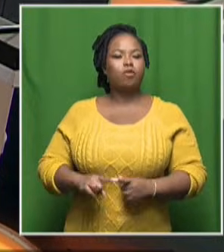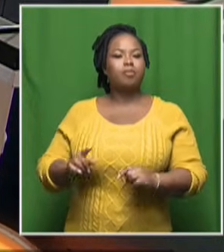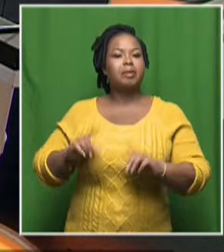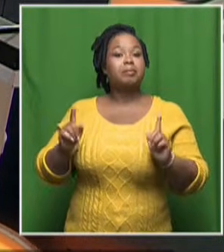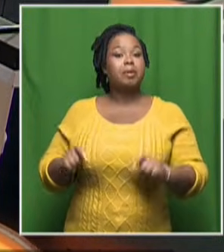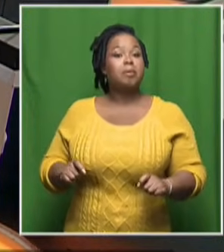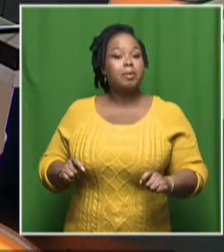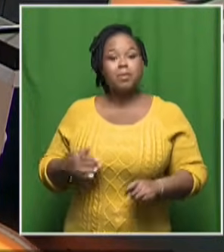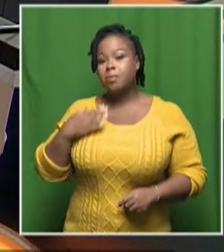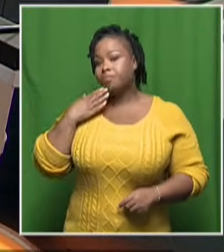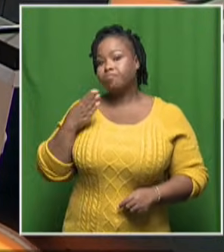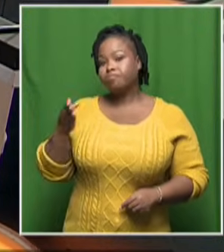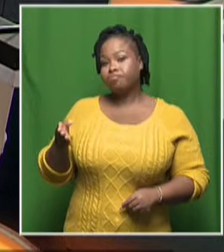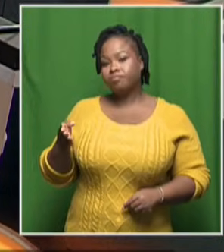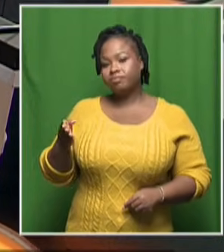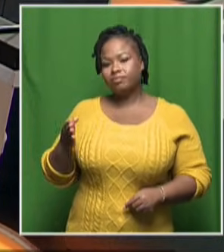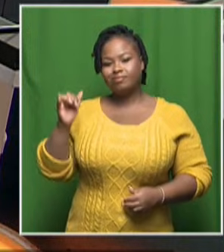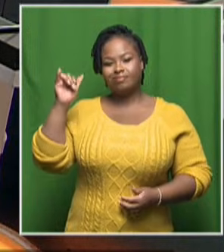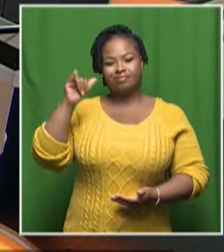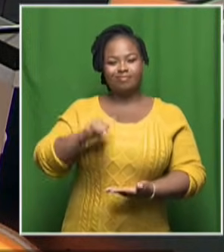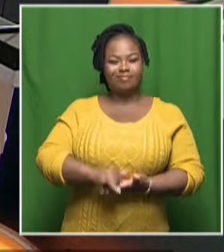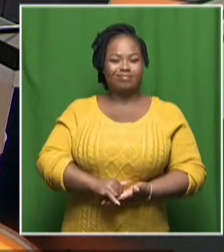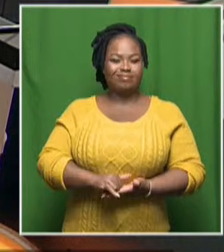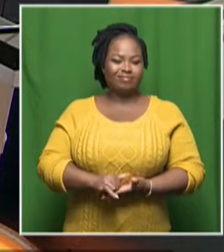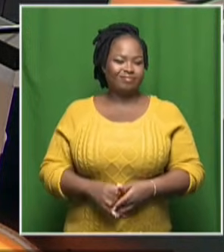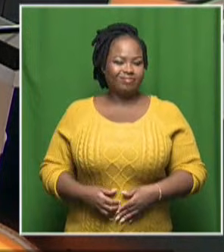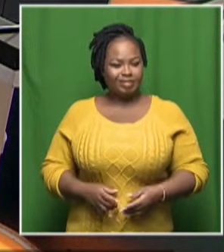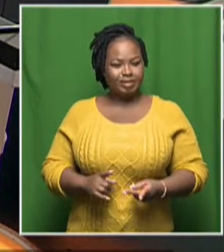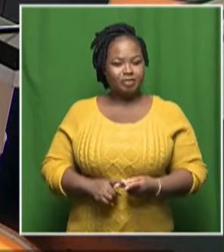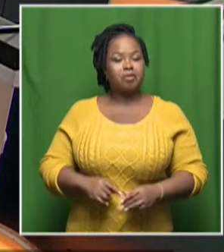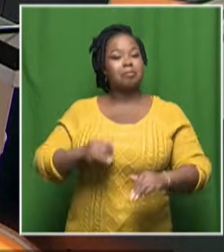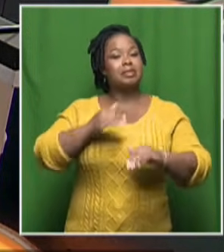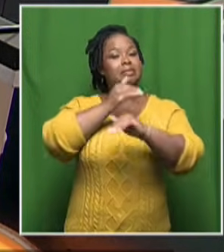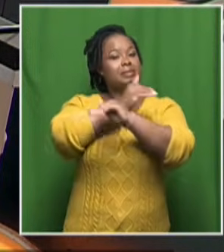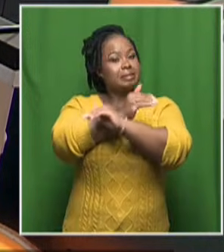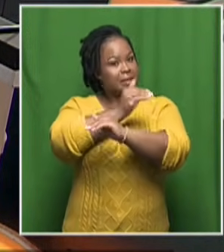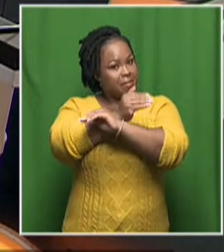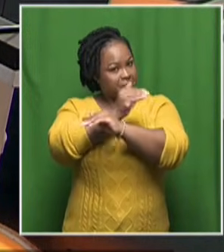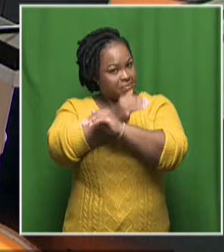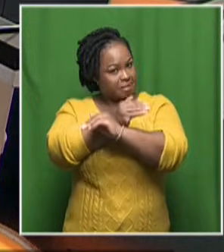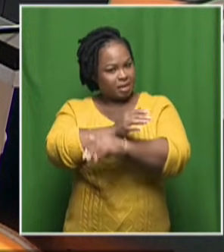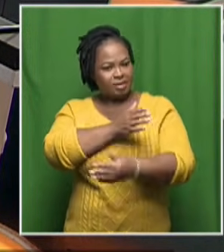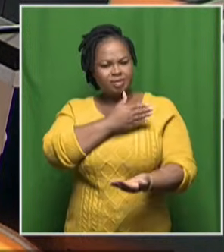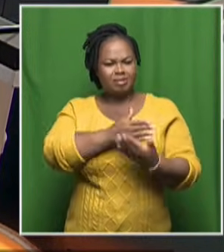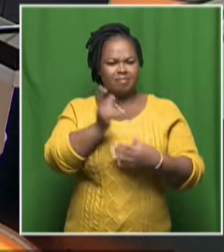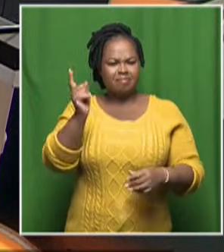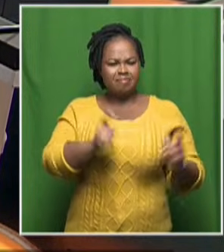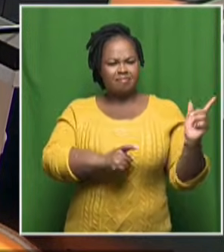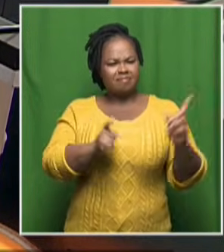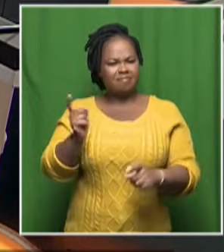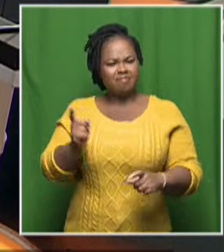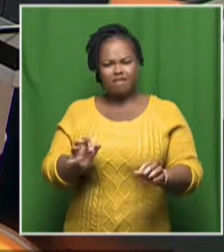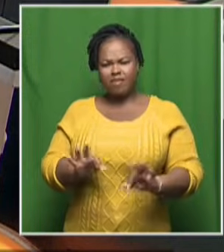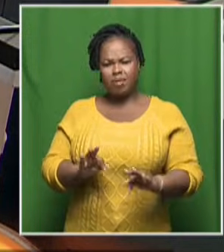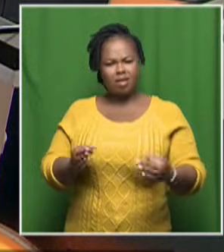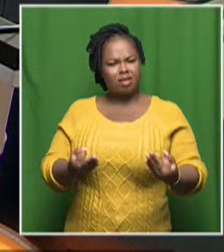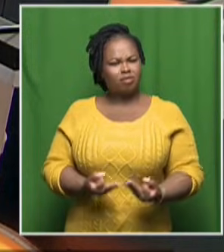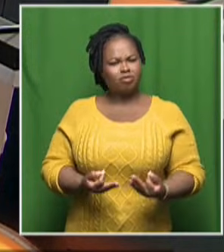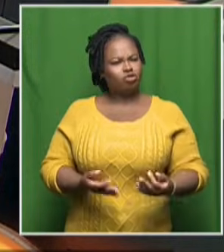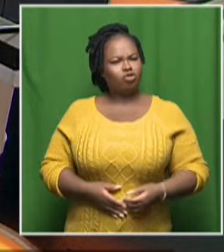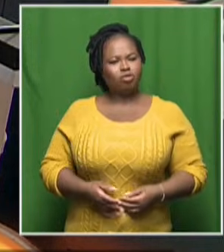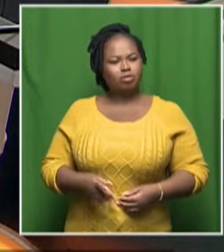Town, right, flown in completely. We had a group from Zambia coming in, just, you know, families just coming to